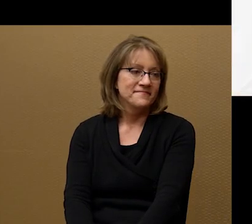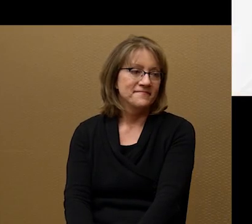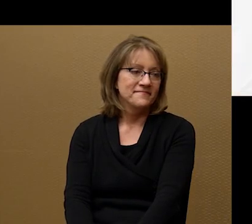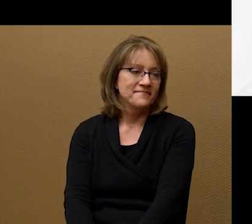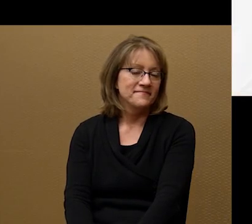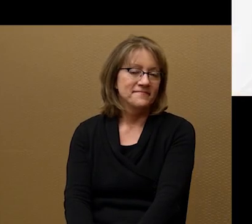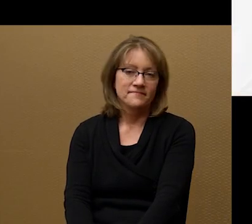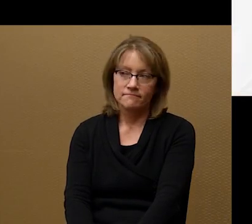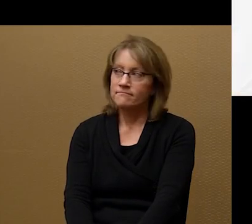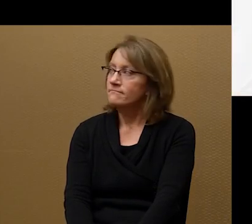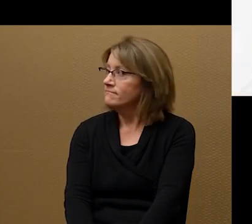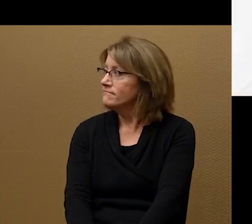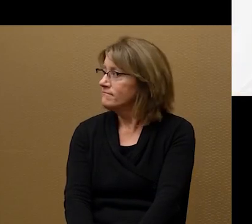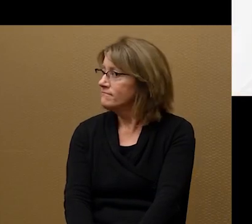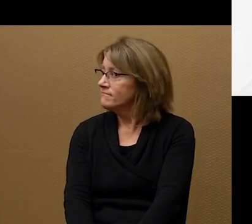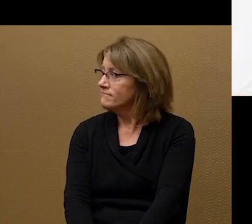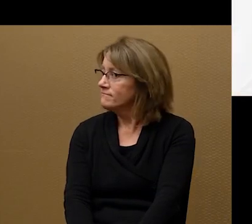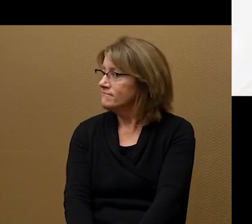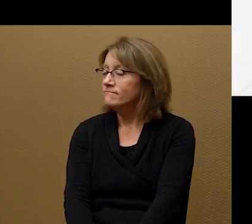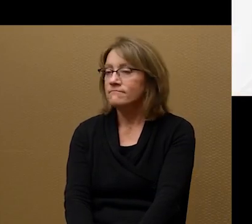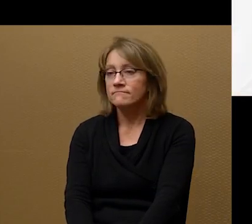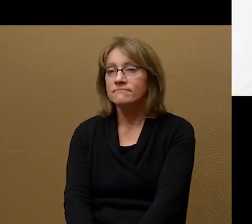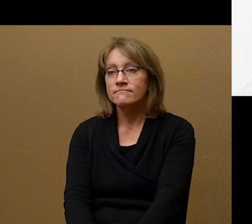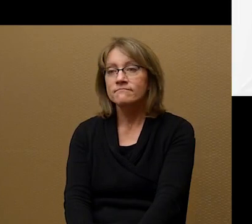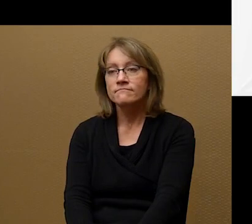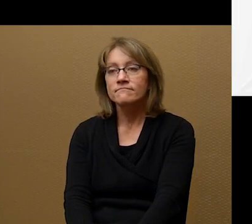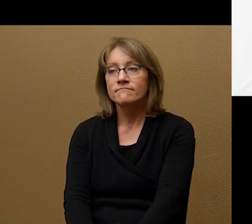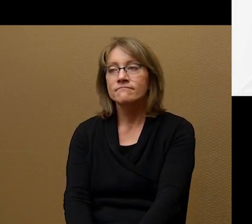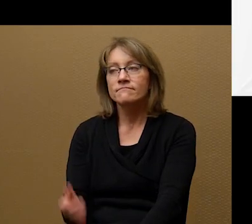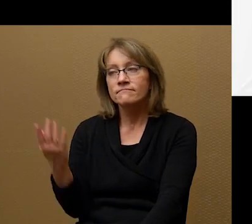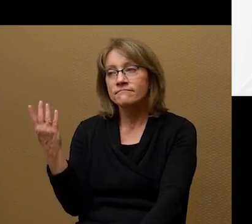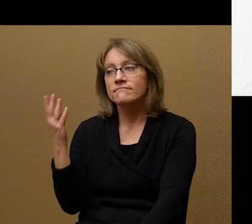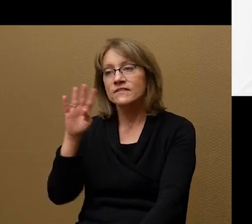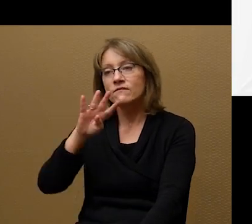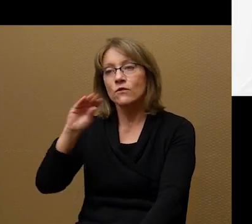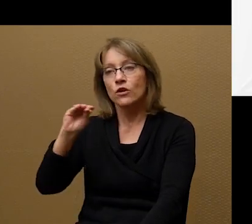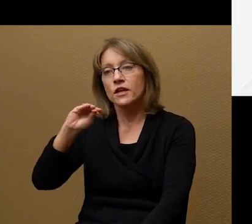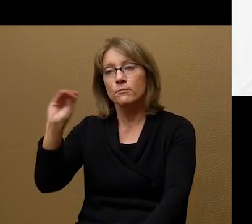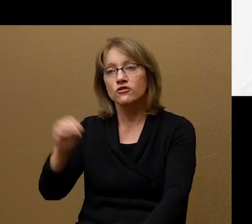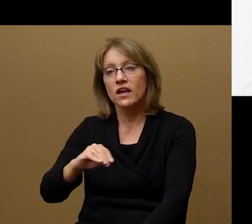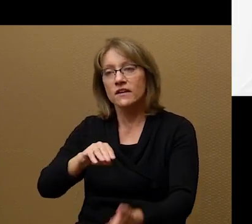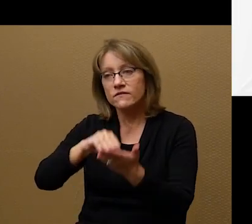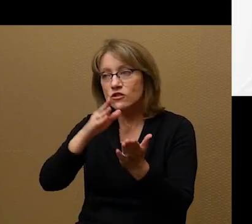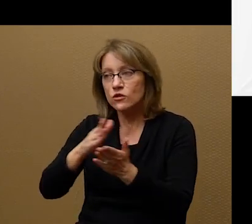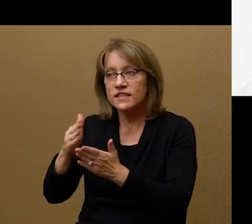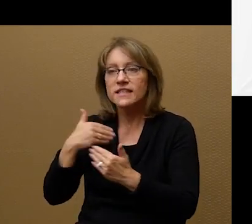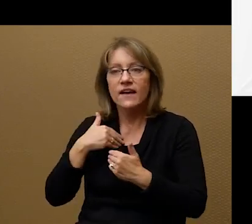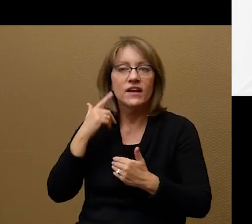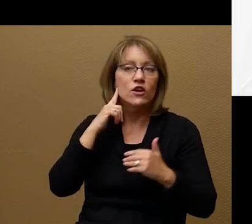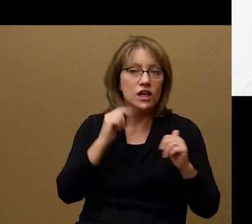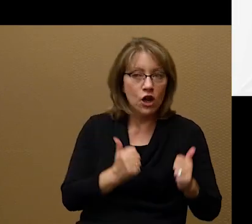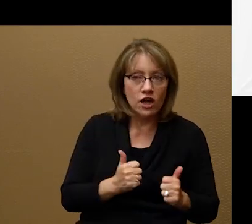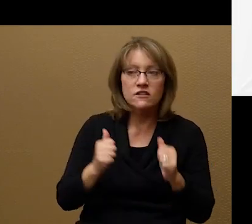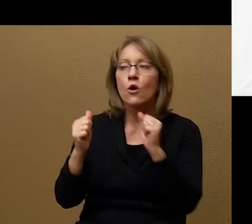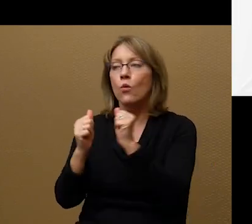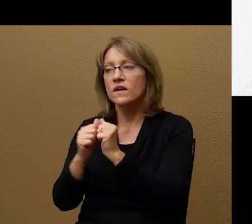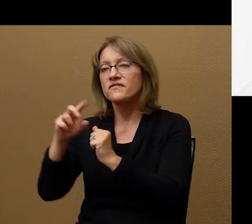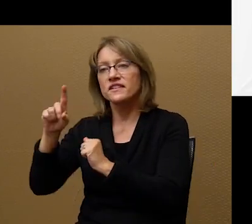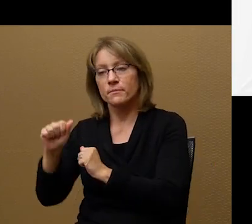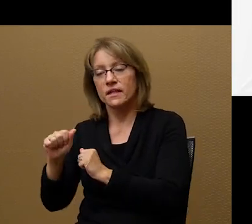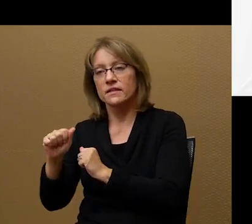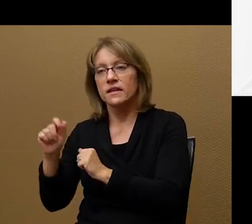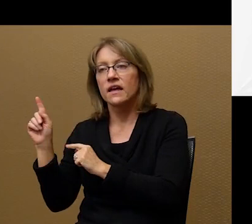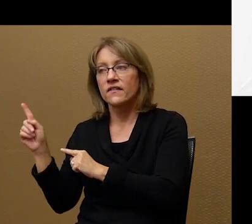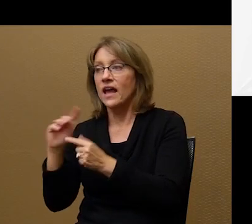So like I said just a minute ago, 40% of our students have hearing loss with disabilities. And this number